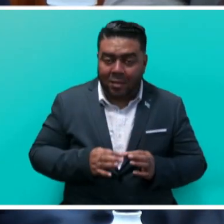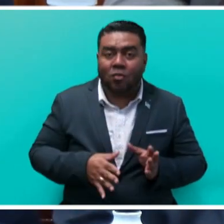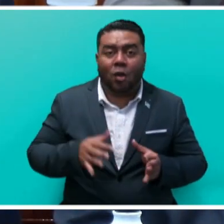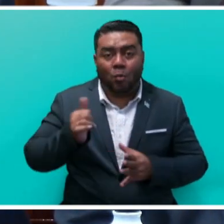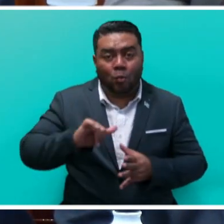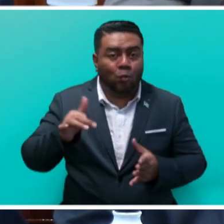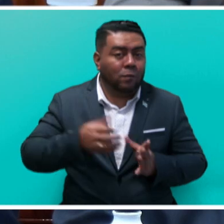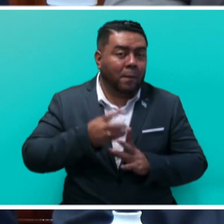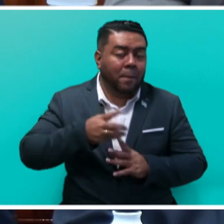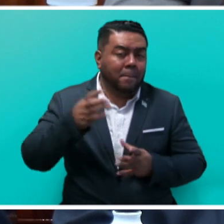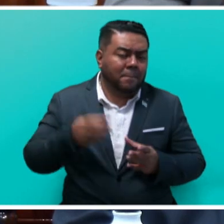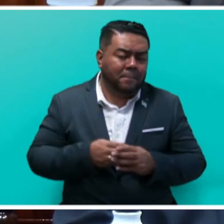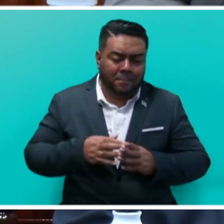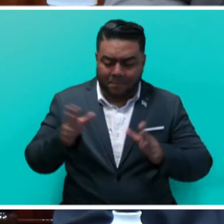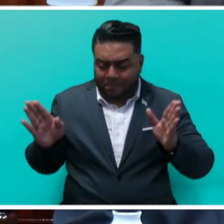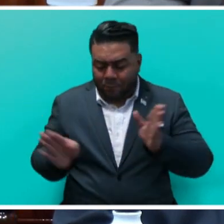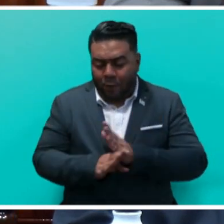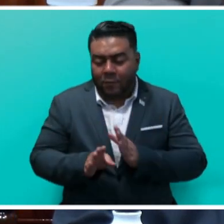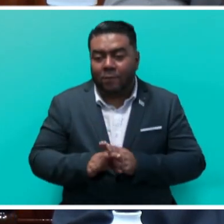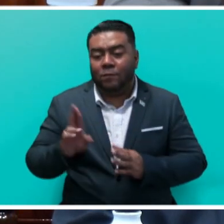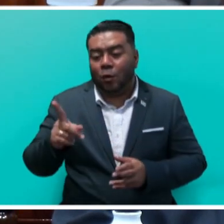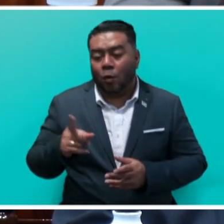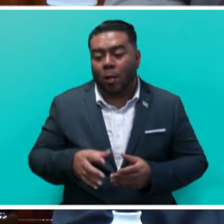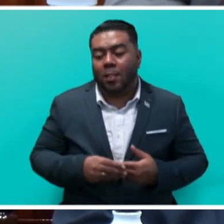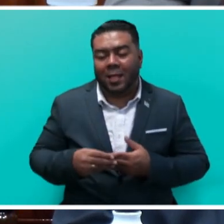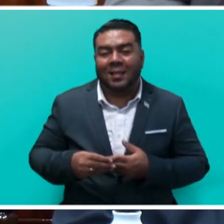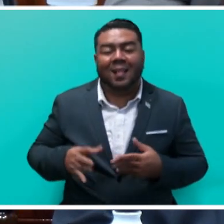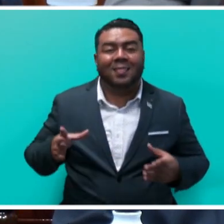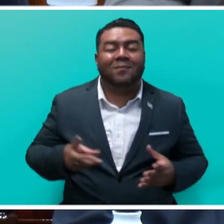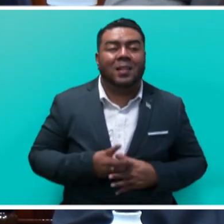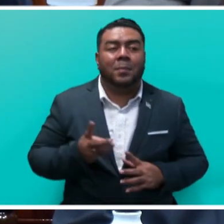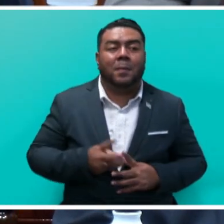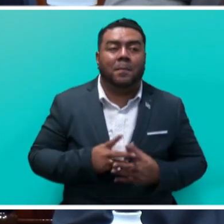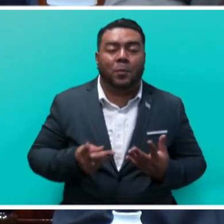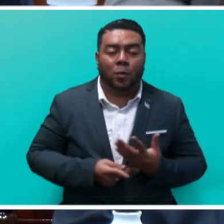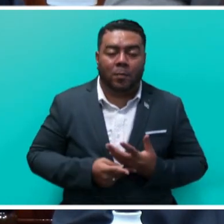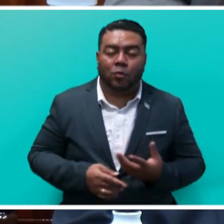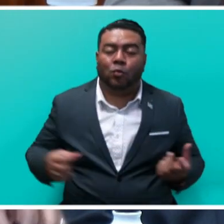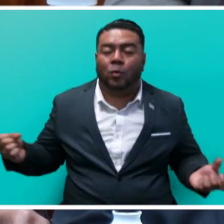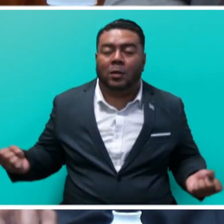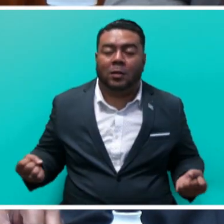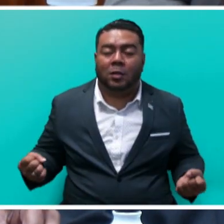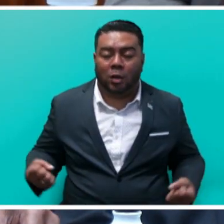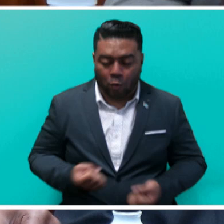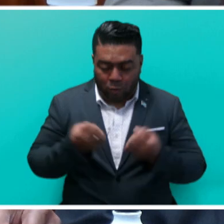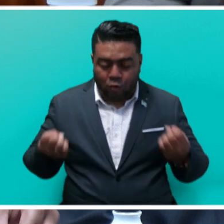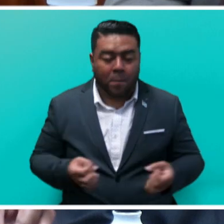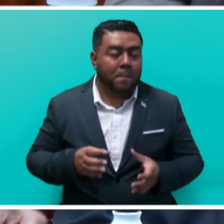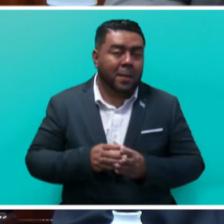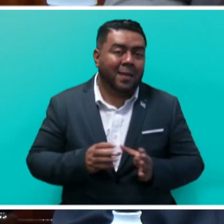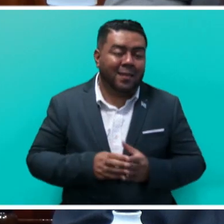and the private sector initiative, or private sector-led development initiative, to encourage banks and credit institutions